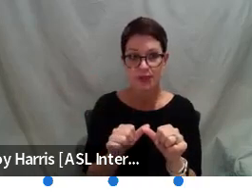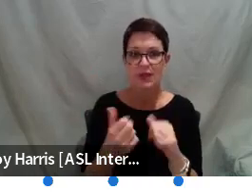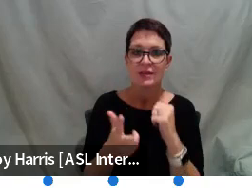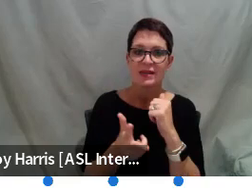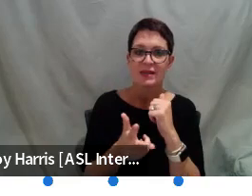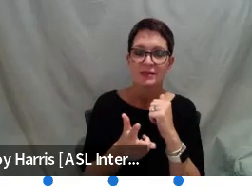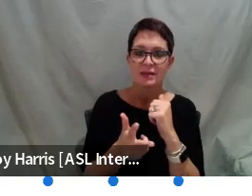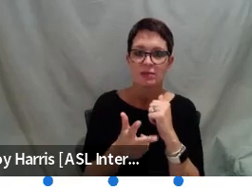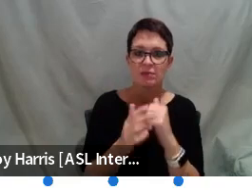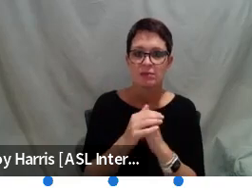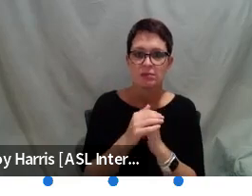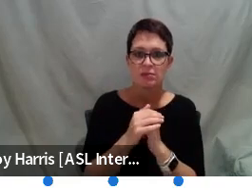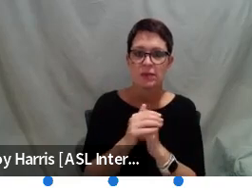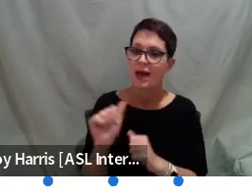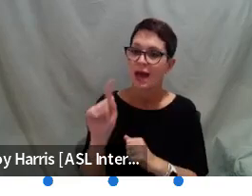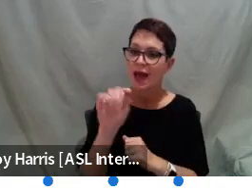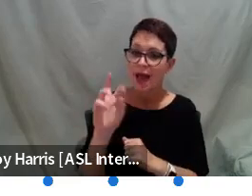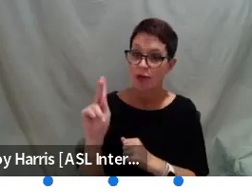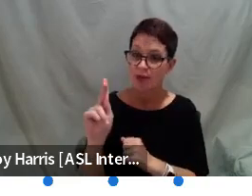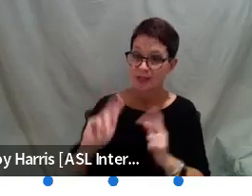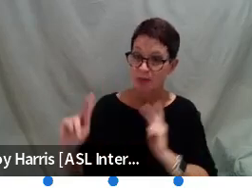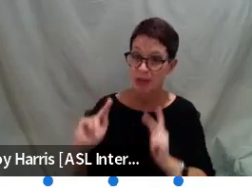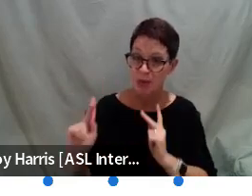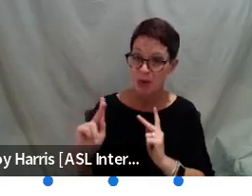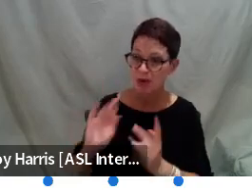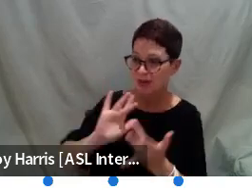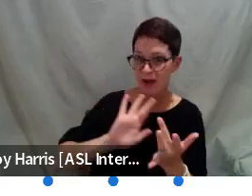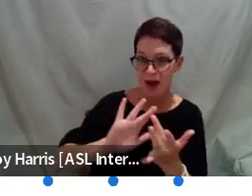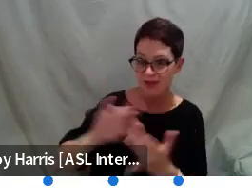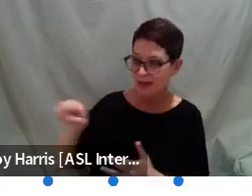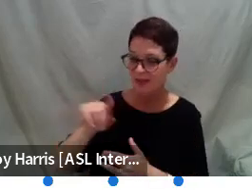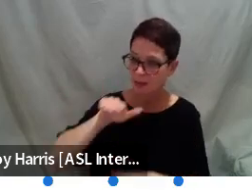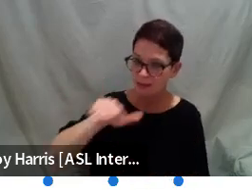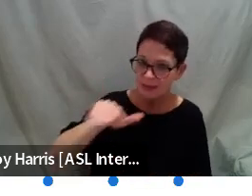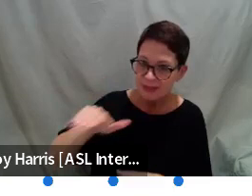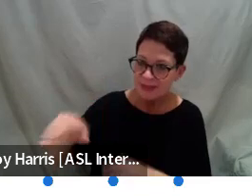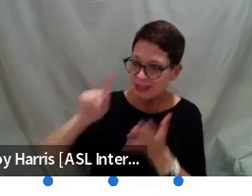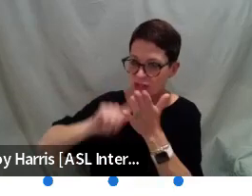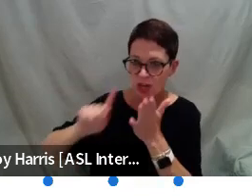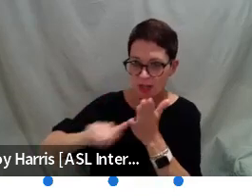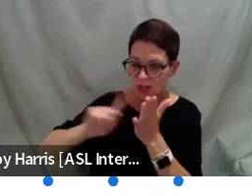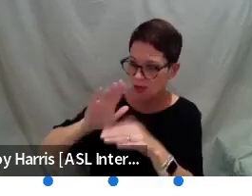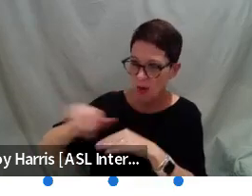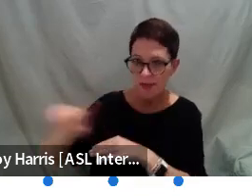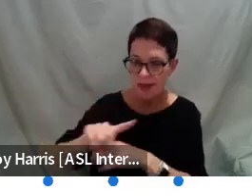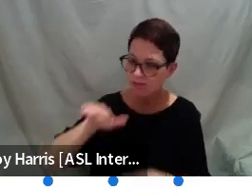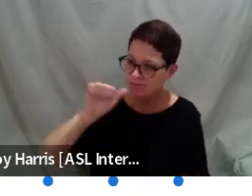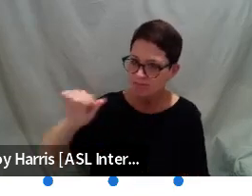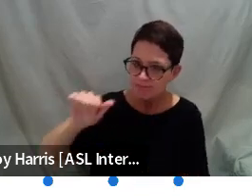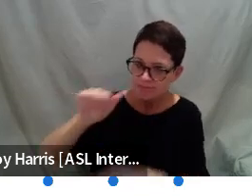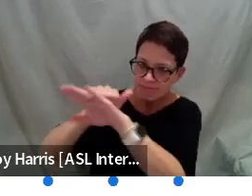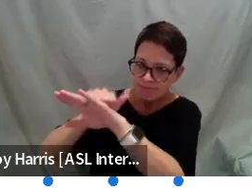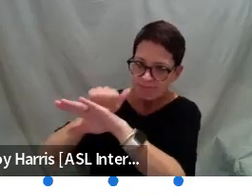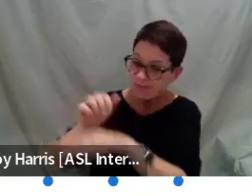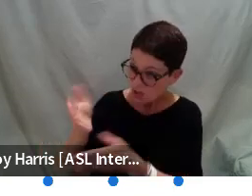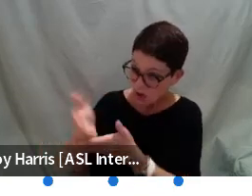contact with those at-risk individuals in your neighborhood that Sydney mentioned. Check that